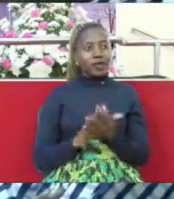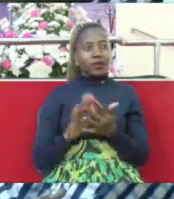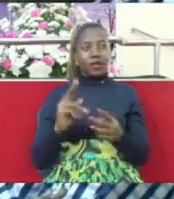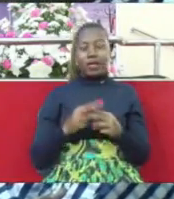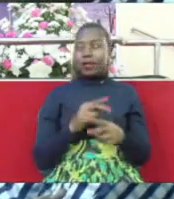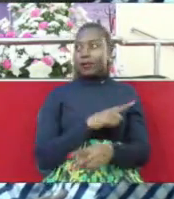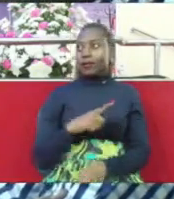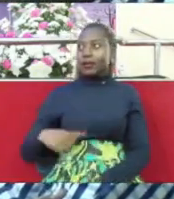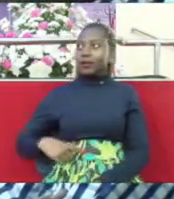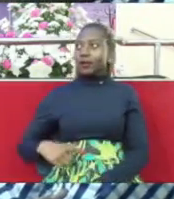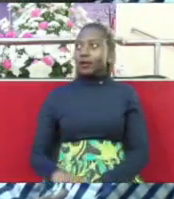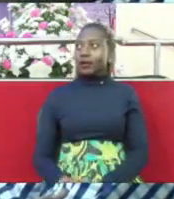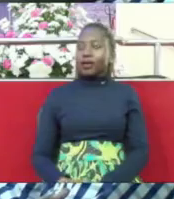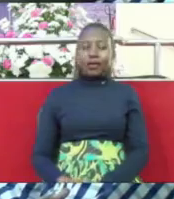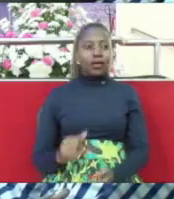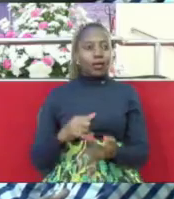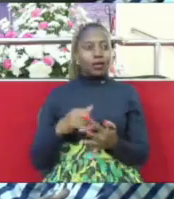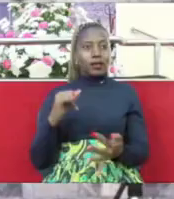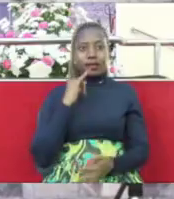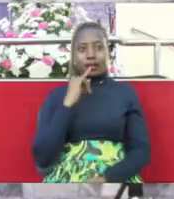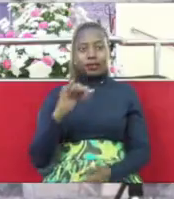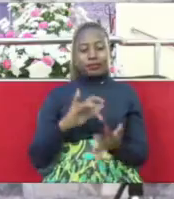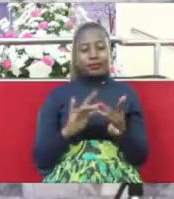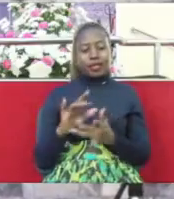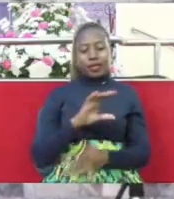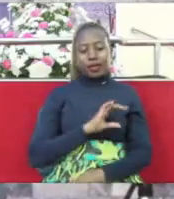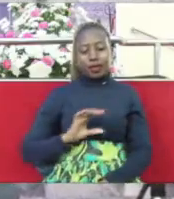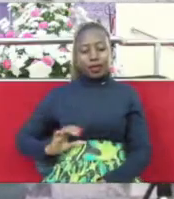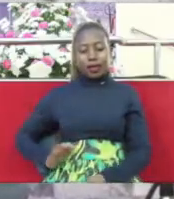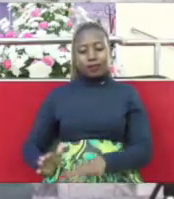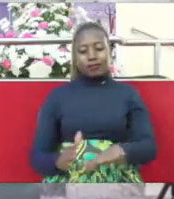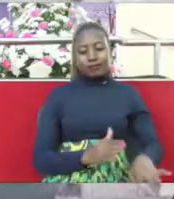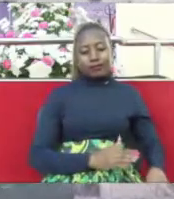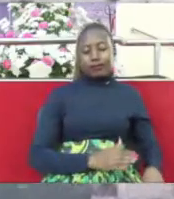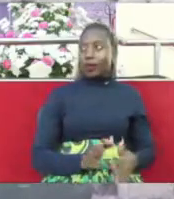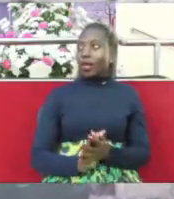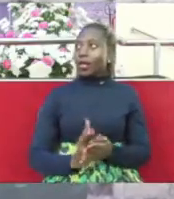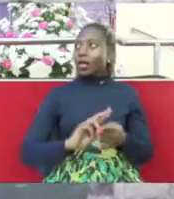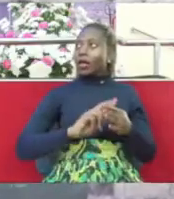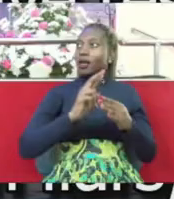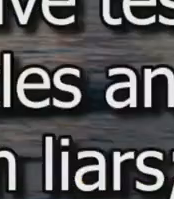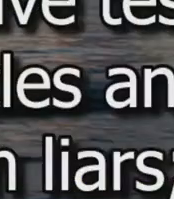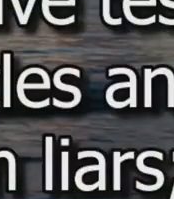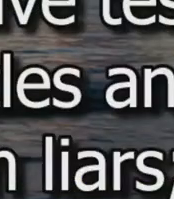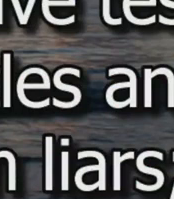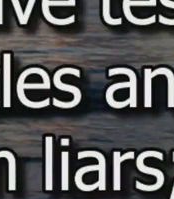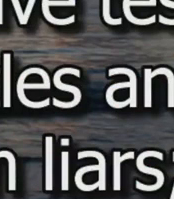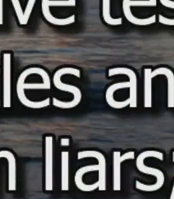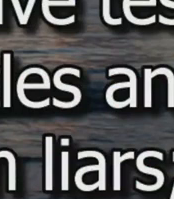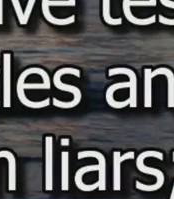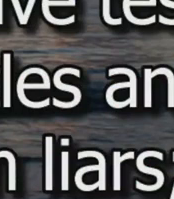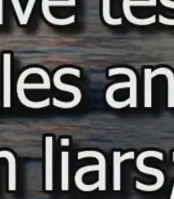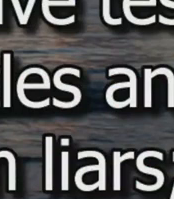asifiwe. It is Jesus Christ. Ni Yesu Kristo. I'd like us to read Revelation chapter 2 verse 2 to 5. Ufunuo 2 mstari wa 2 hadi